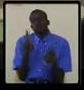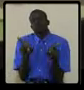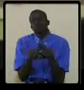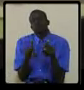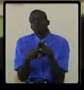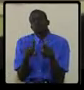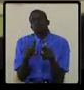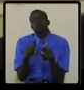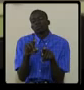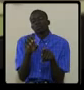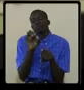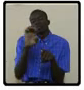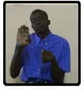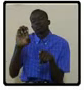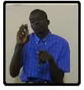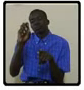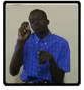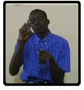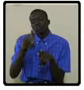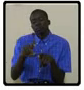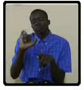oxide.